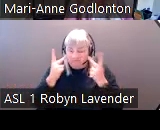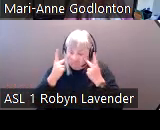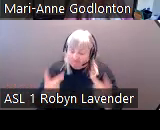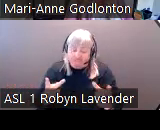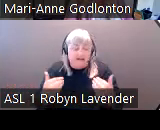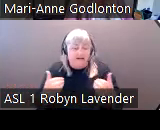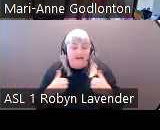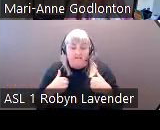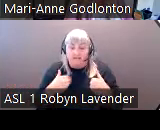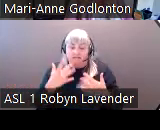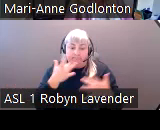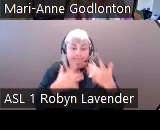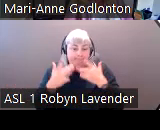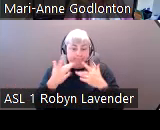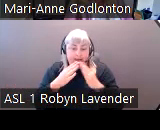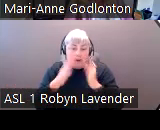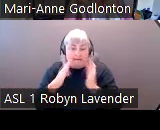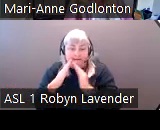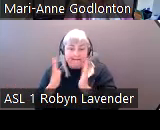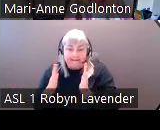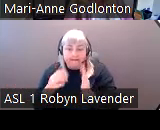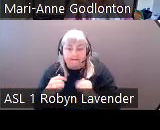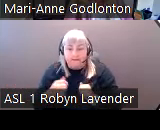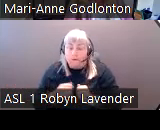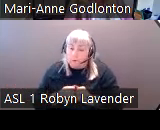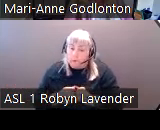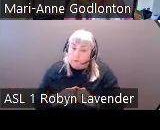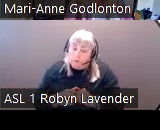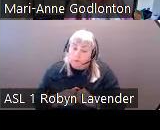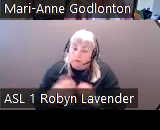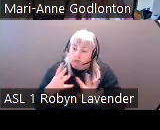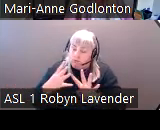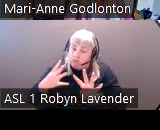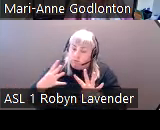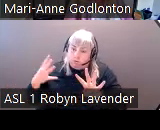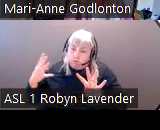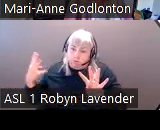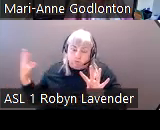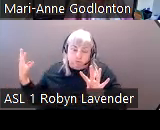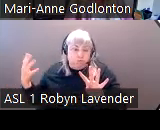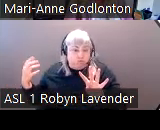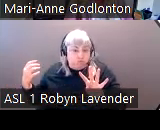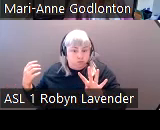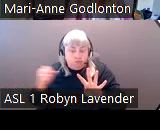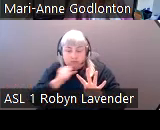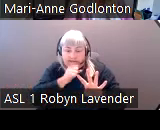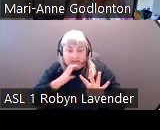we are having difficulties placing our seniors in the area because